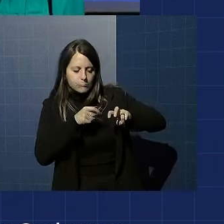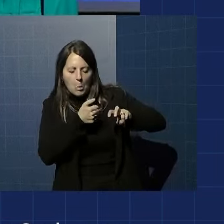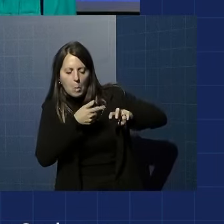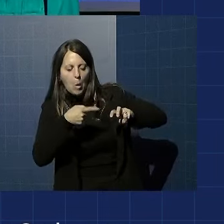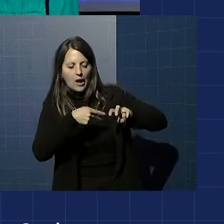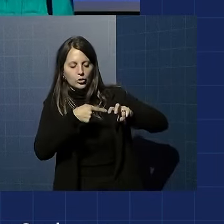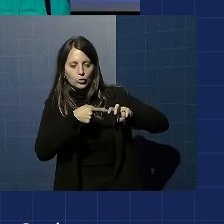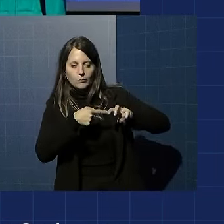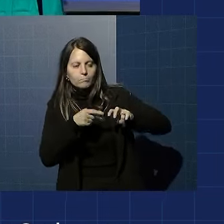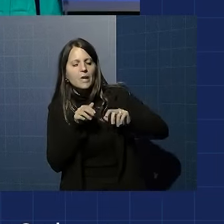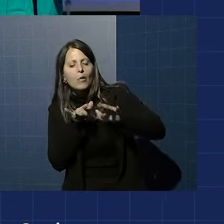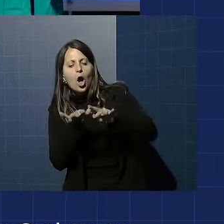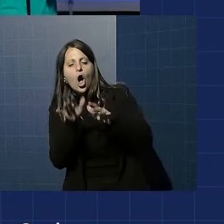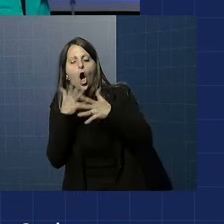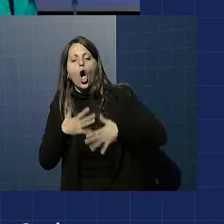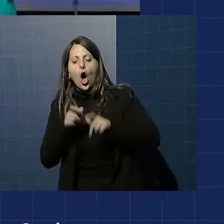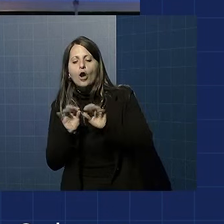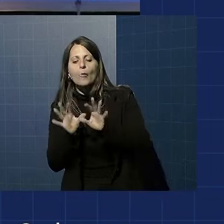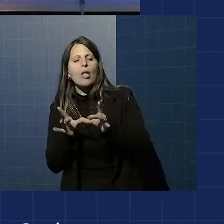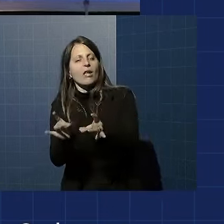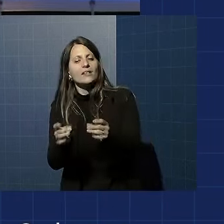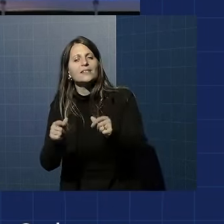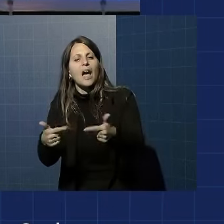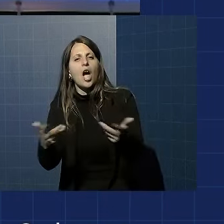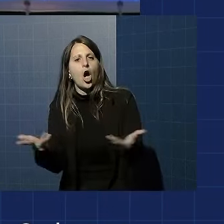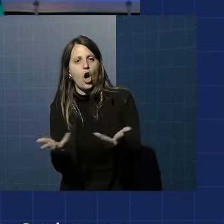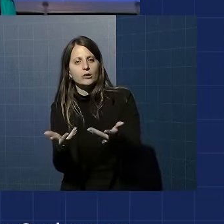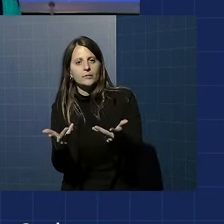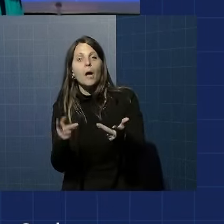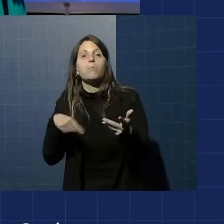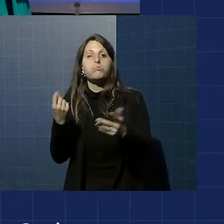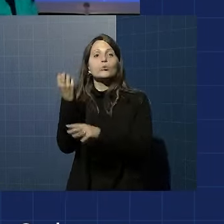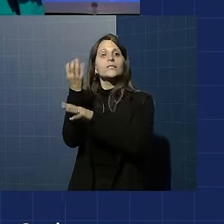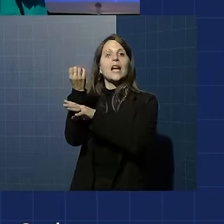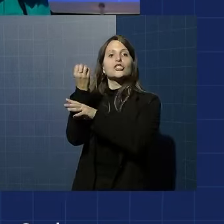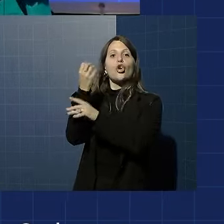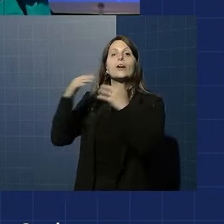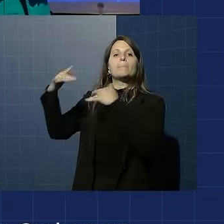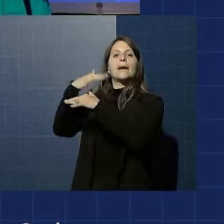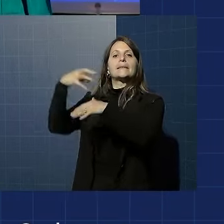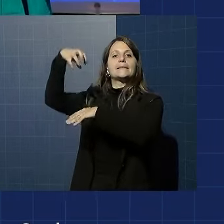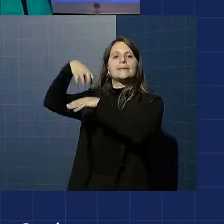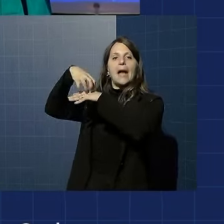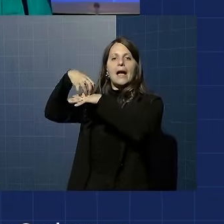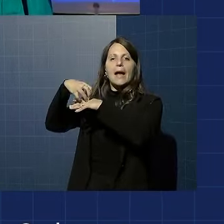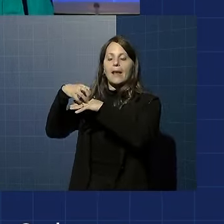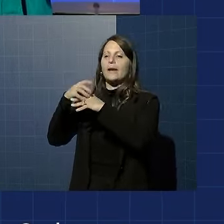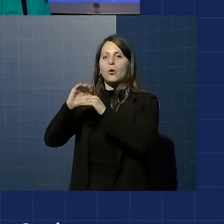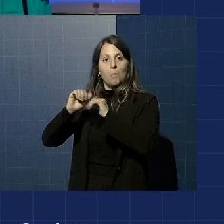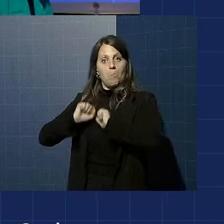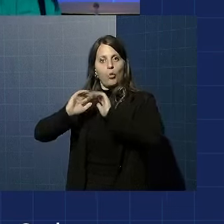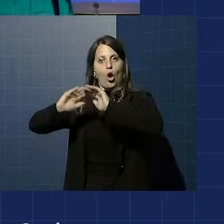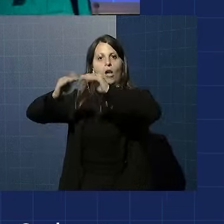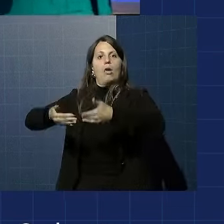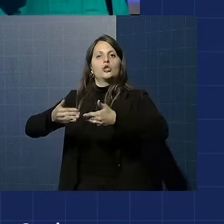radiation comes from high-energy particles coming from the sun, but also from further in the galaxy.